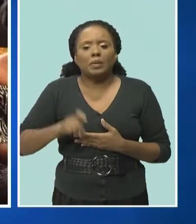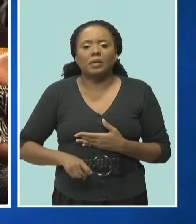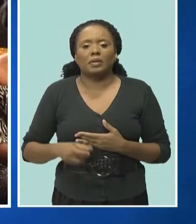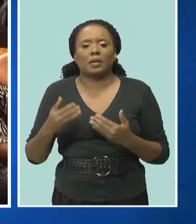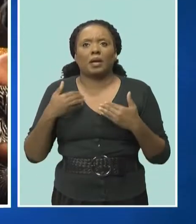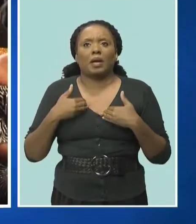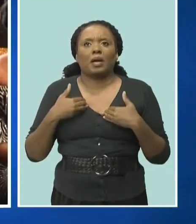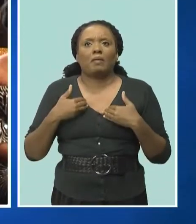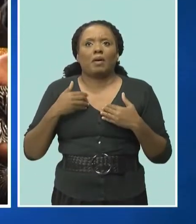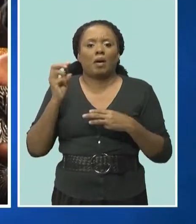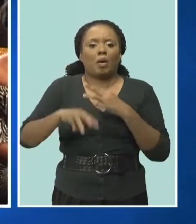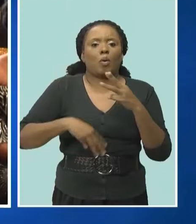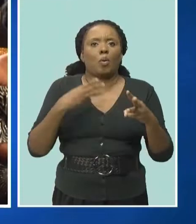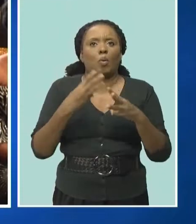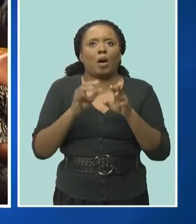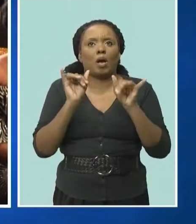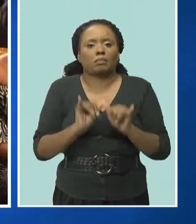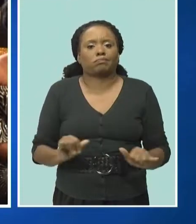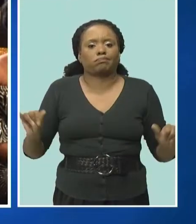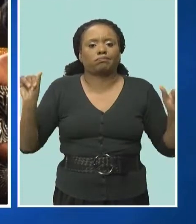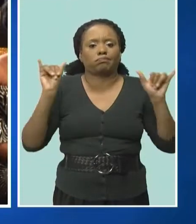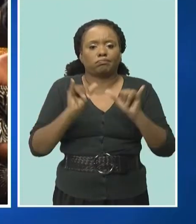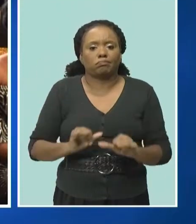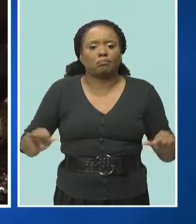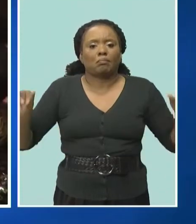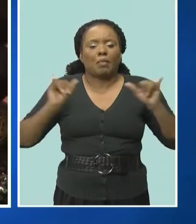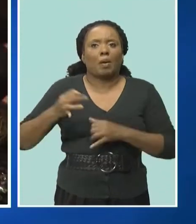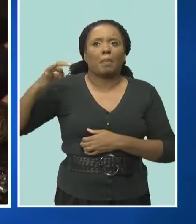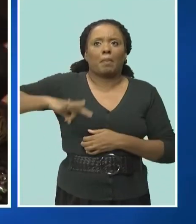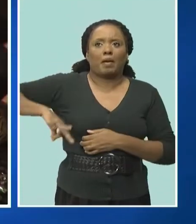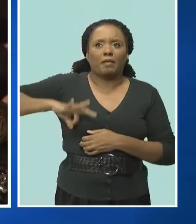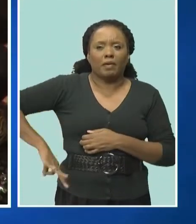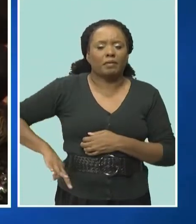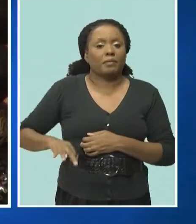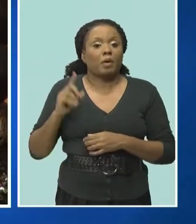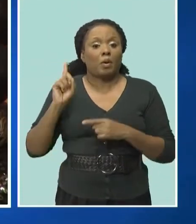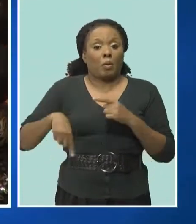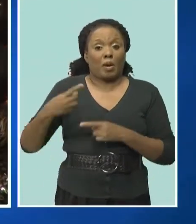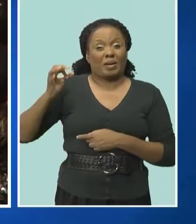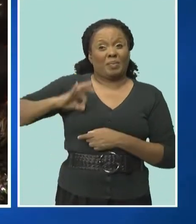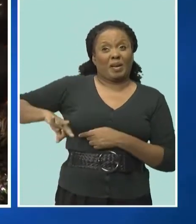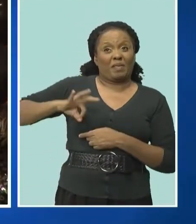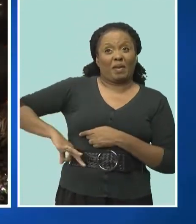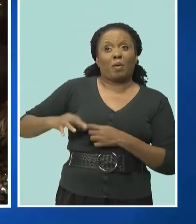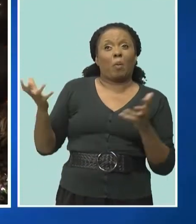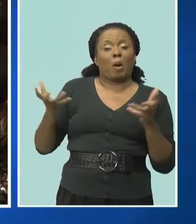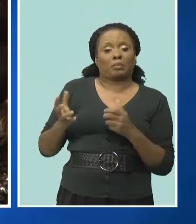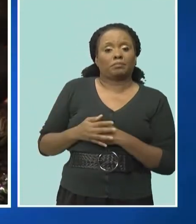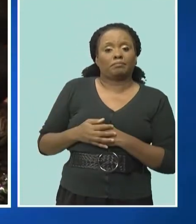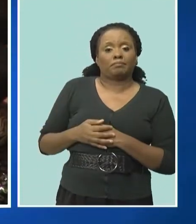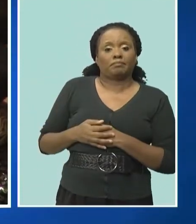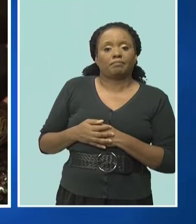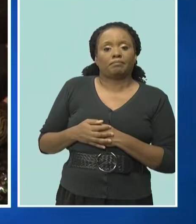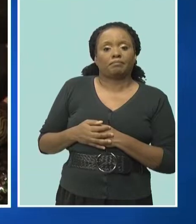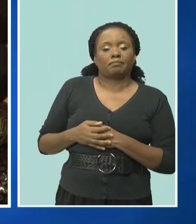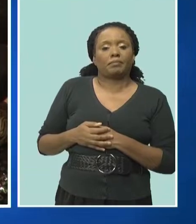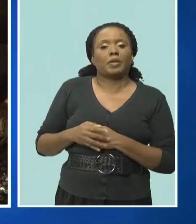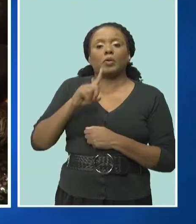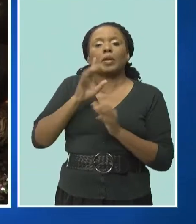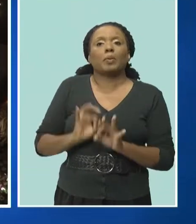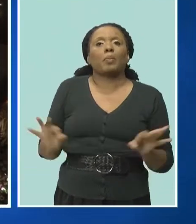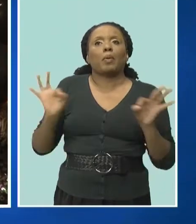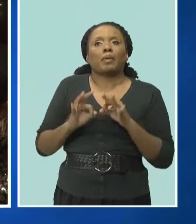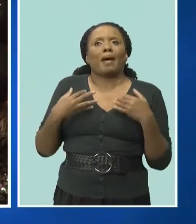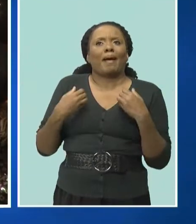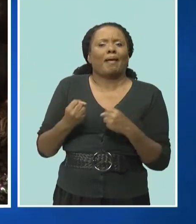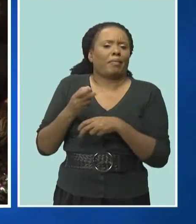And there can be no global common goods that does not speak to health care for all and the minimization or reduction of